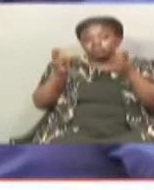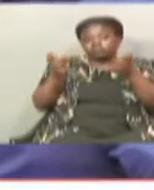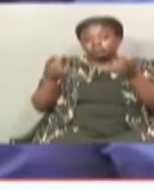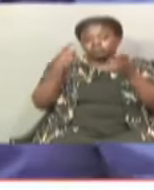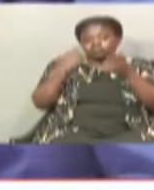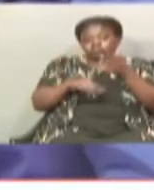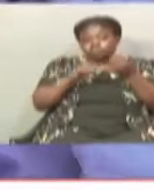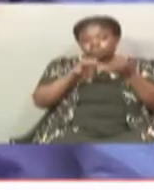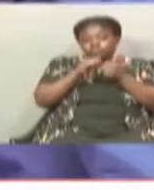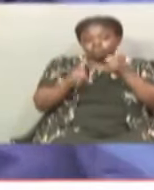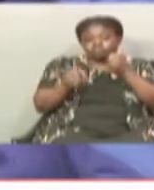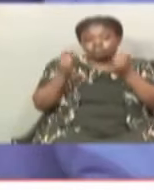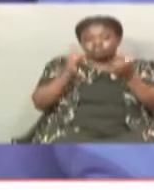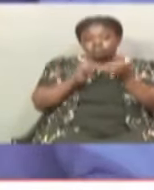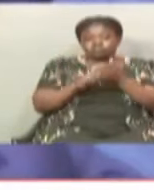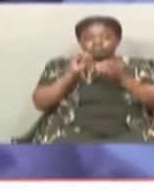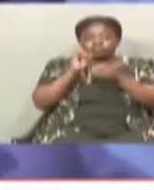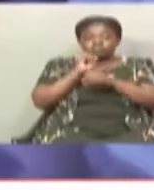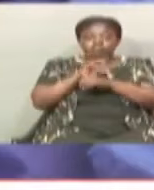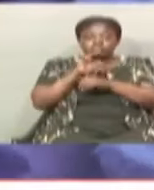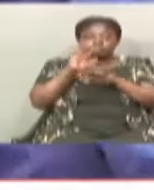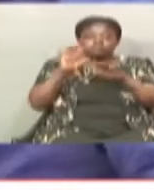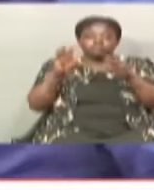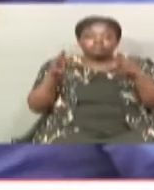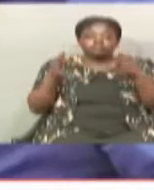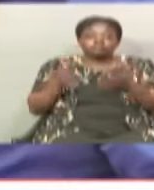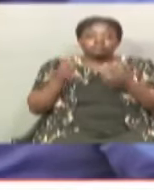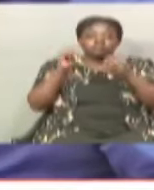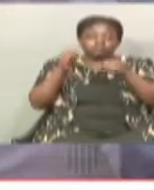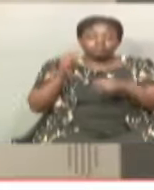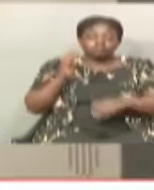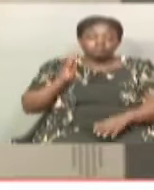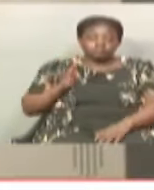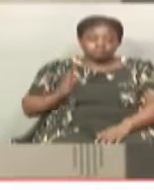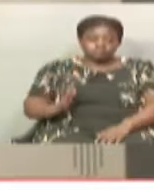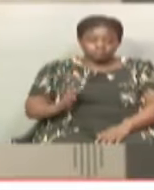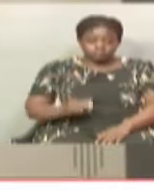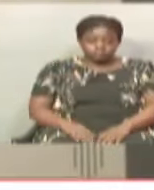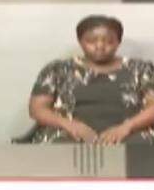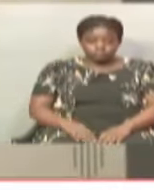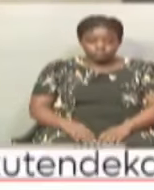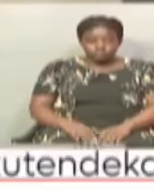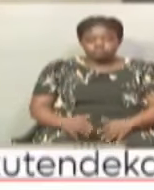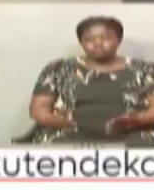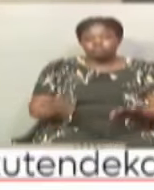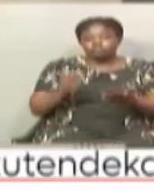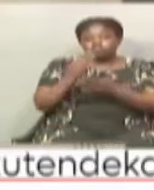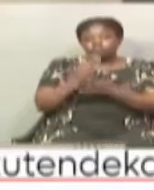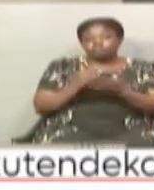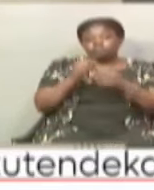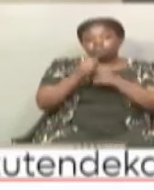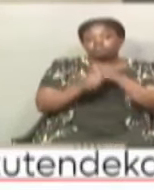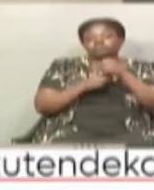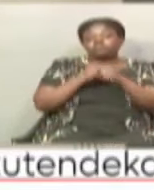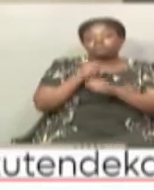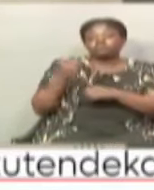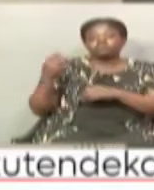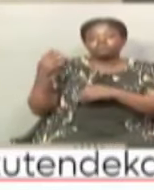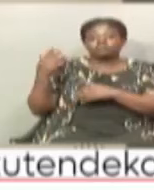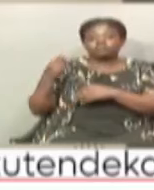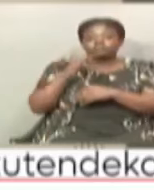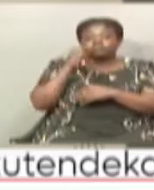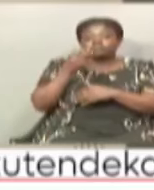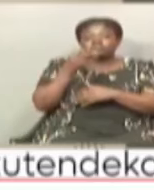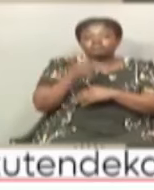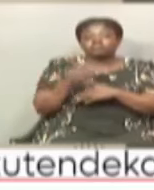okusanga nabo amagezi ngiri basobola okweyisaamu. Of course, over the years, like the feedback we get, they have a